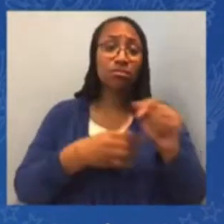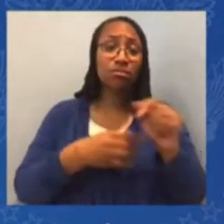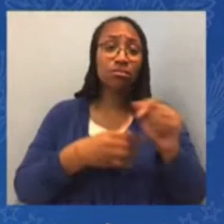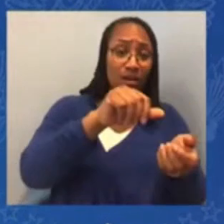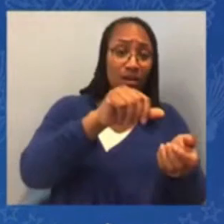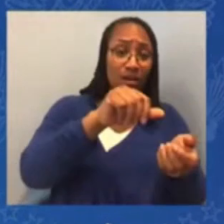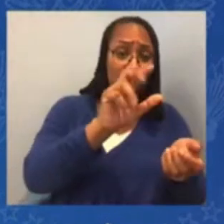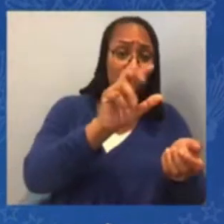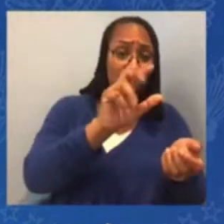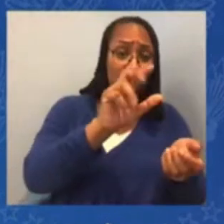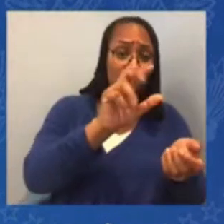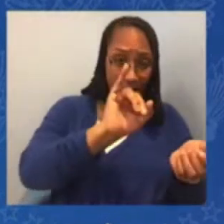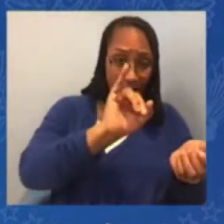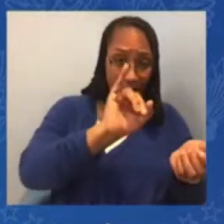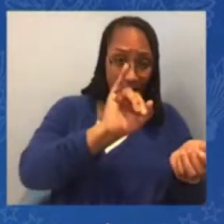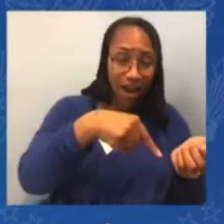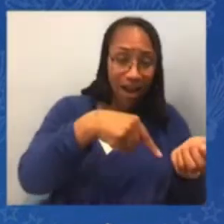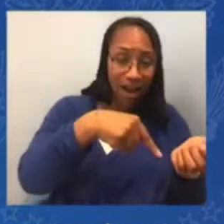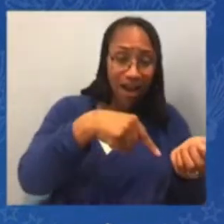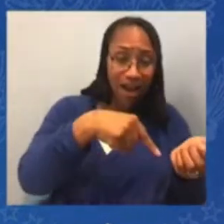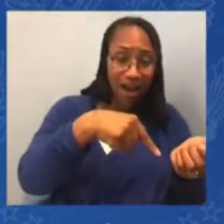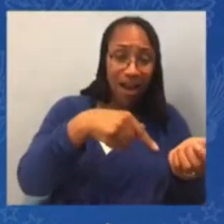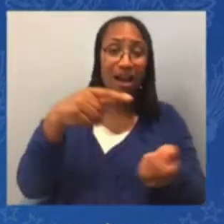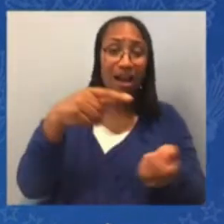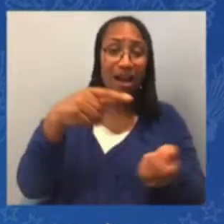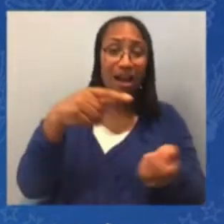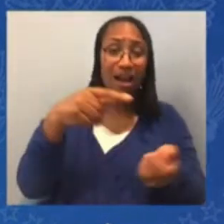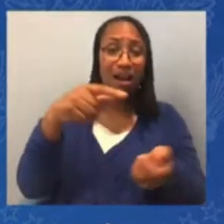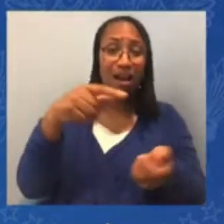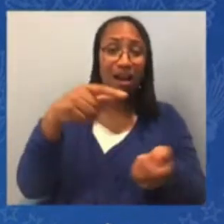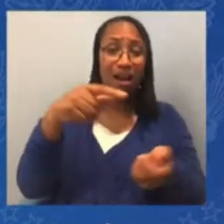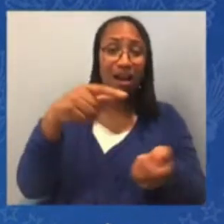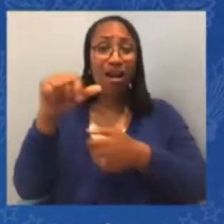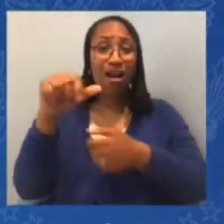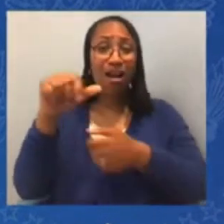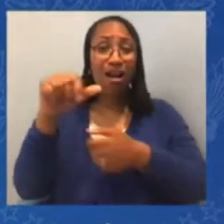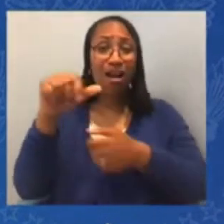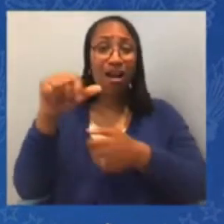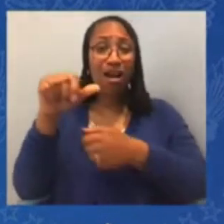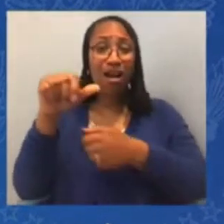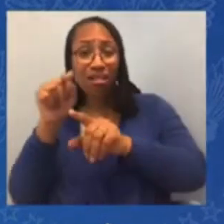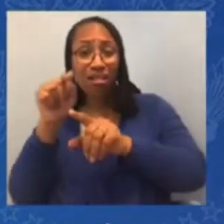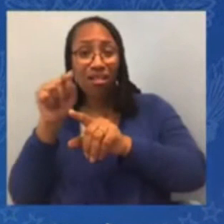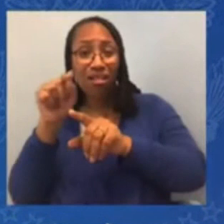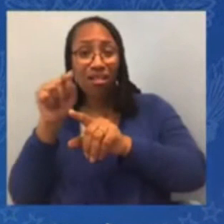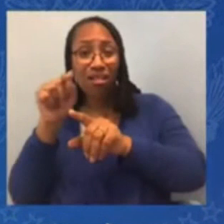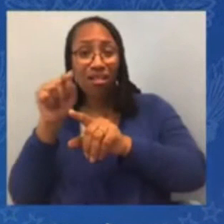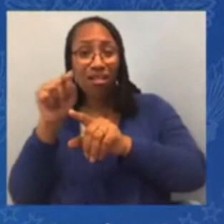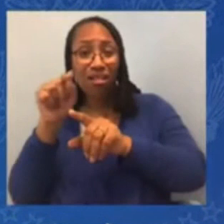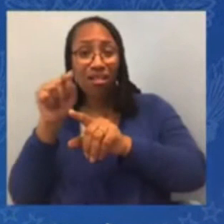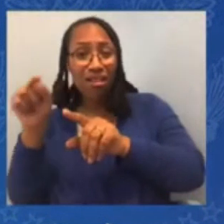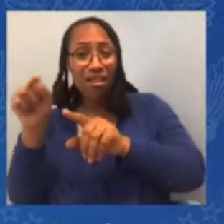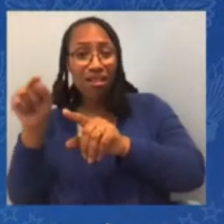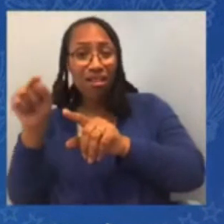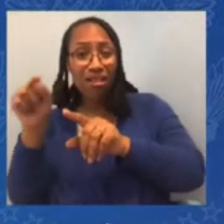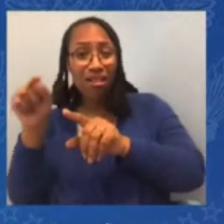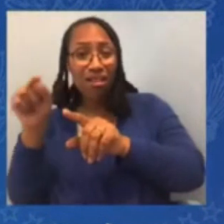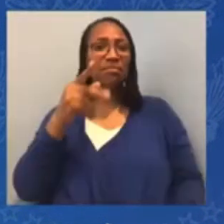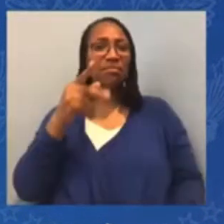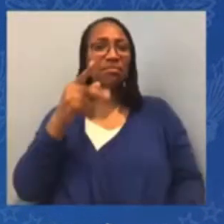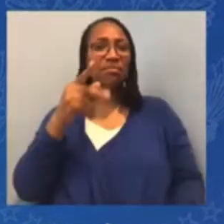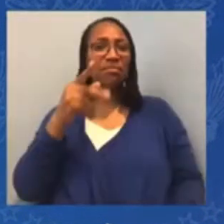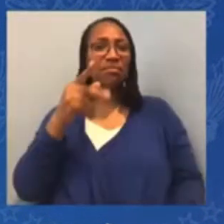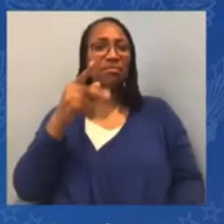post-traumatic stress that a soldier meets in the hills of Afghanistan and a